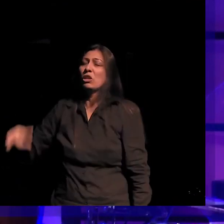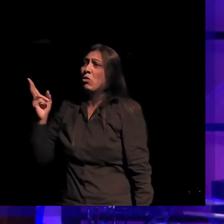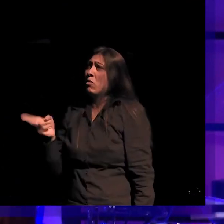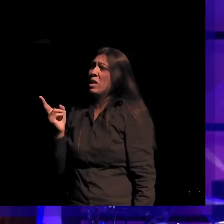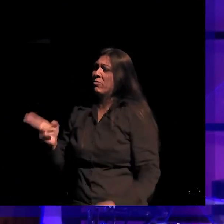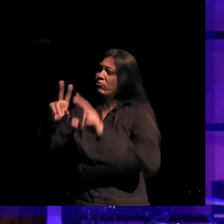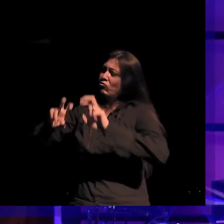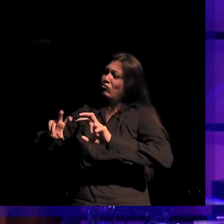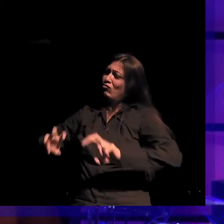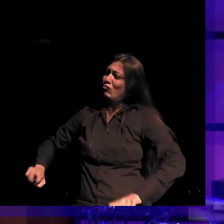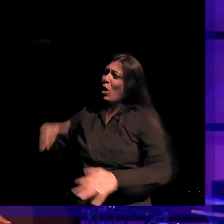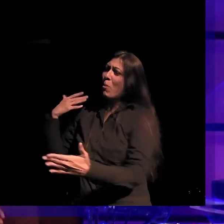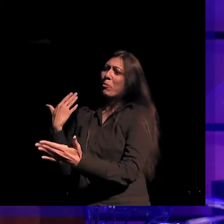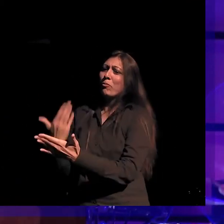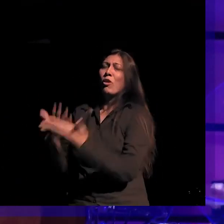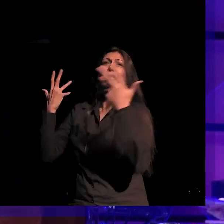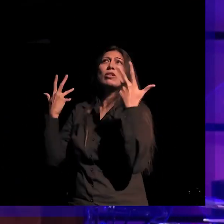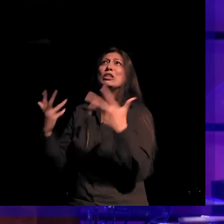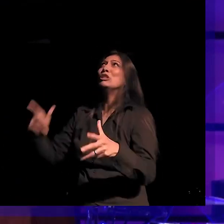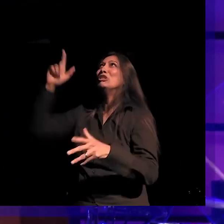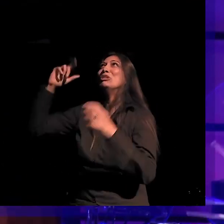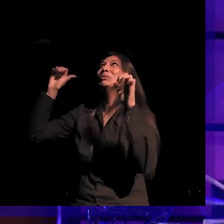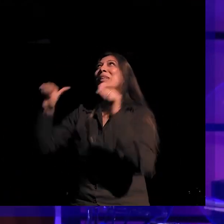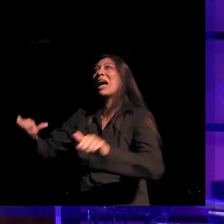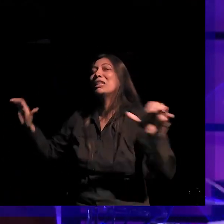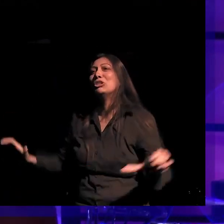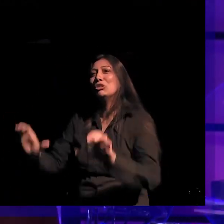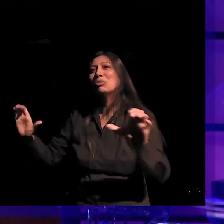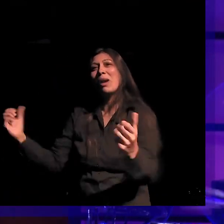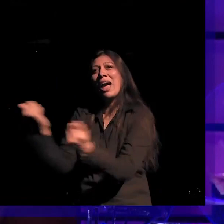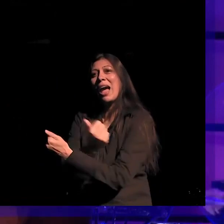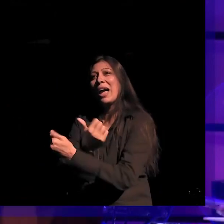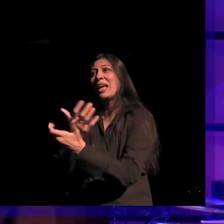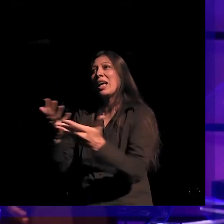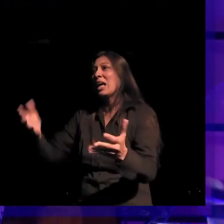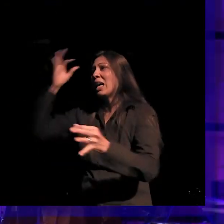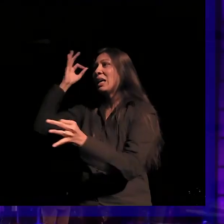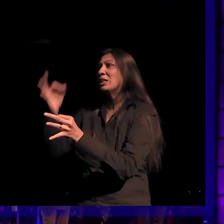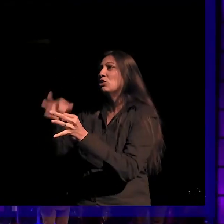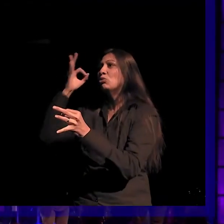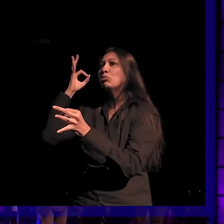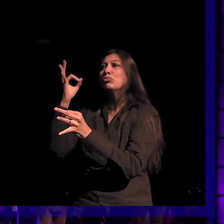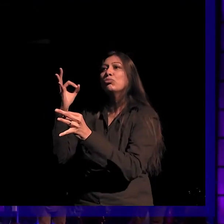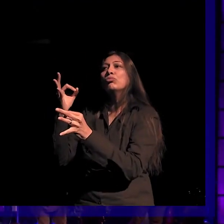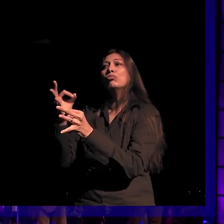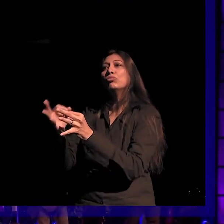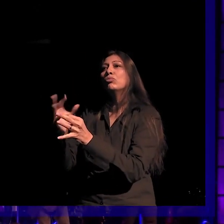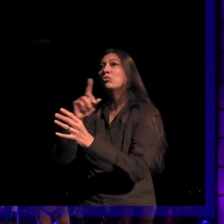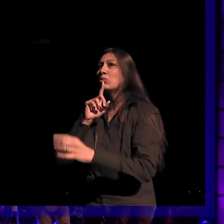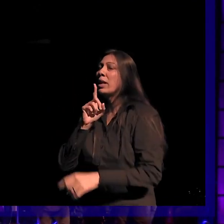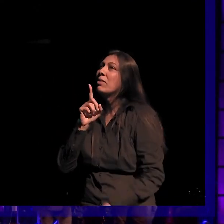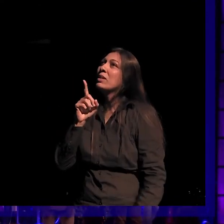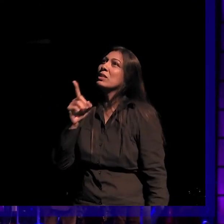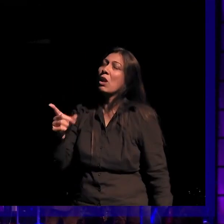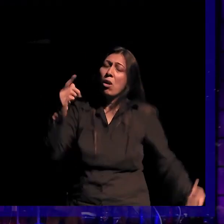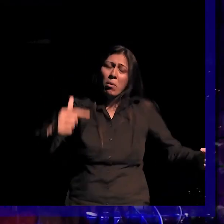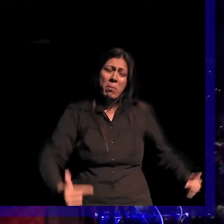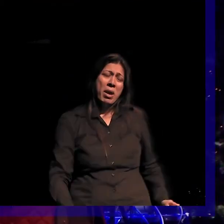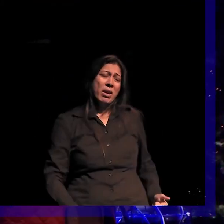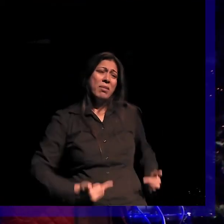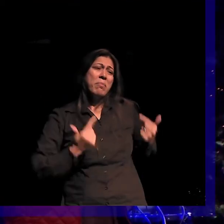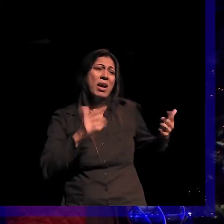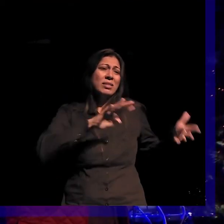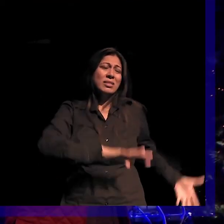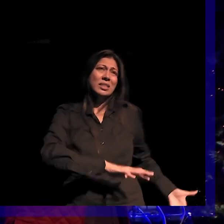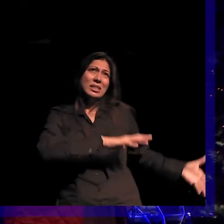your history can prove there's nothing you can't do. You're faithful and true. Though the